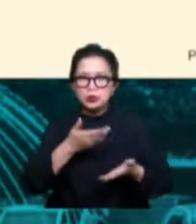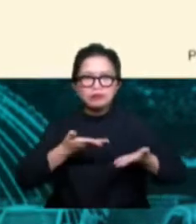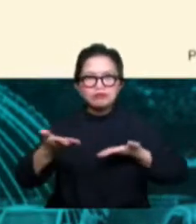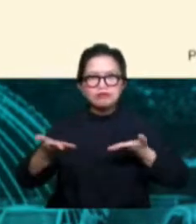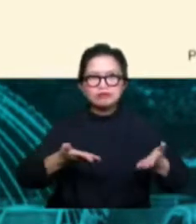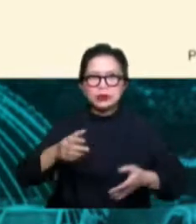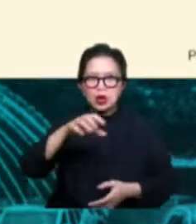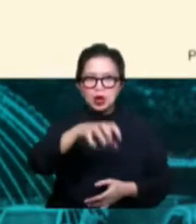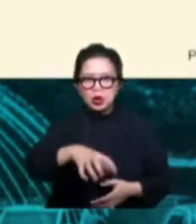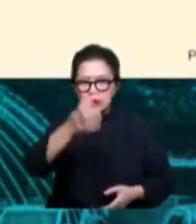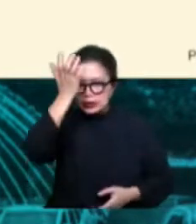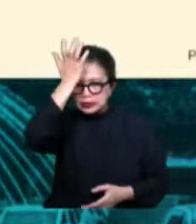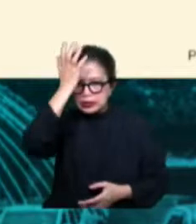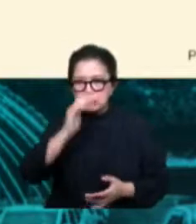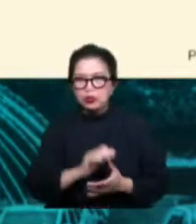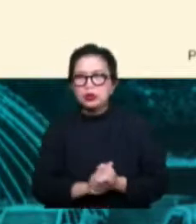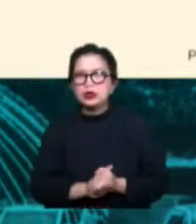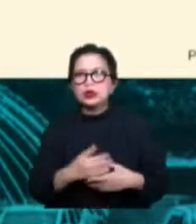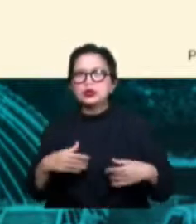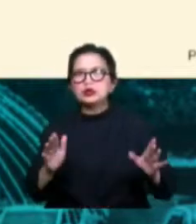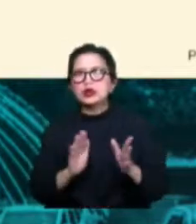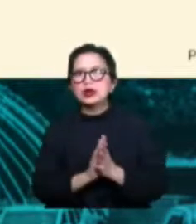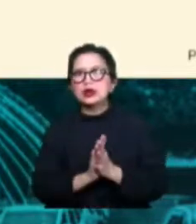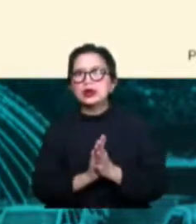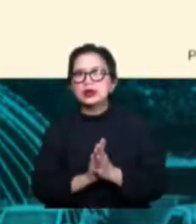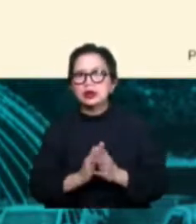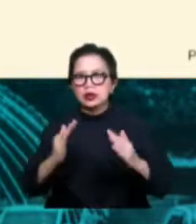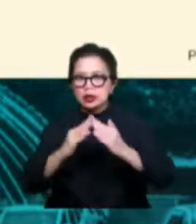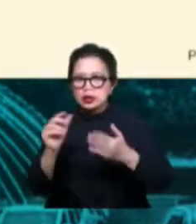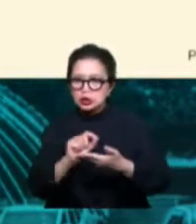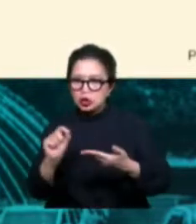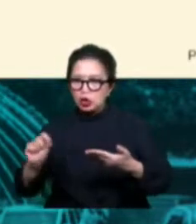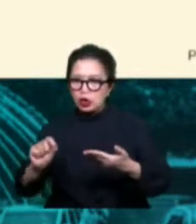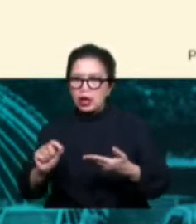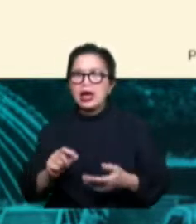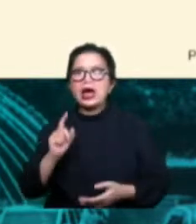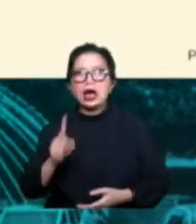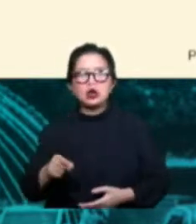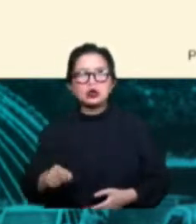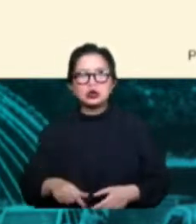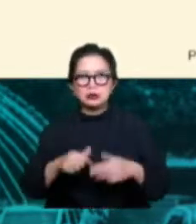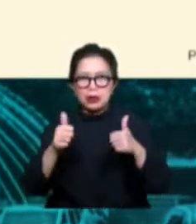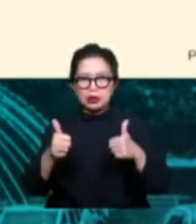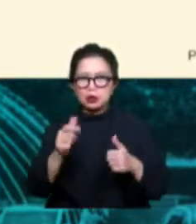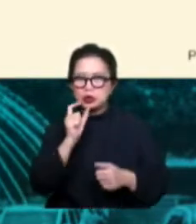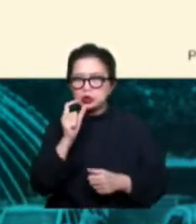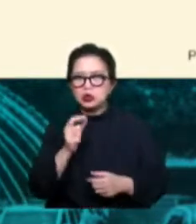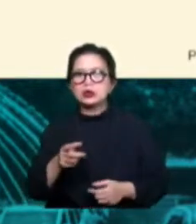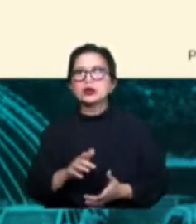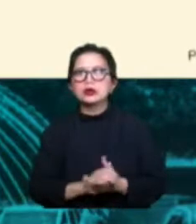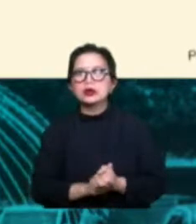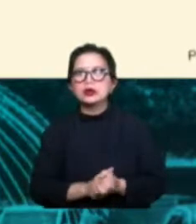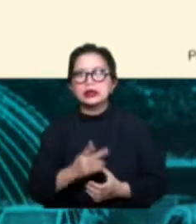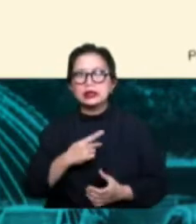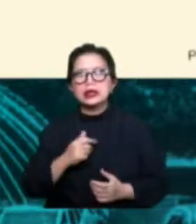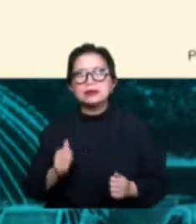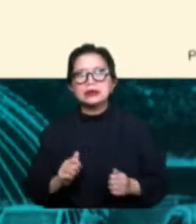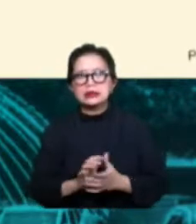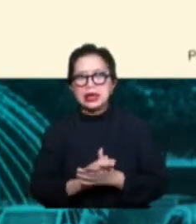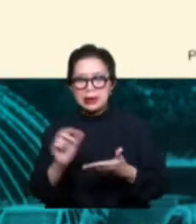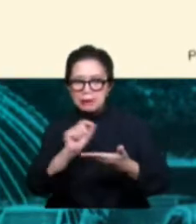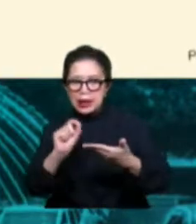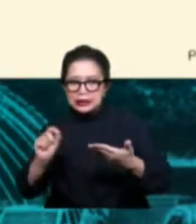capacity as healthy setting for living, learning, and working by fulfilling the global standard from health promoting